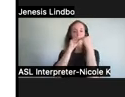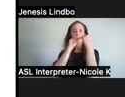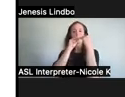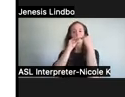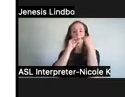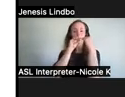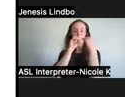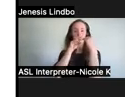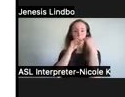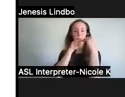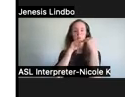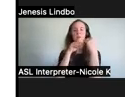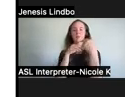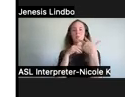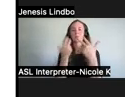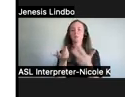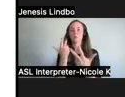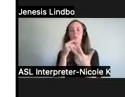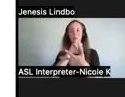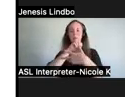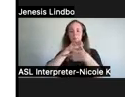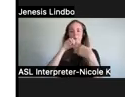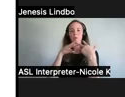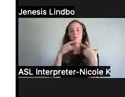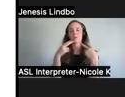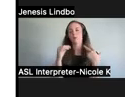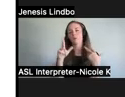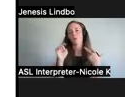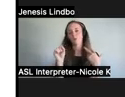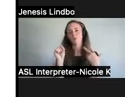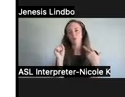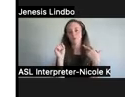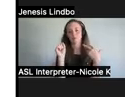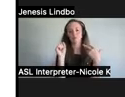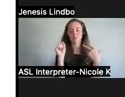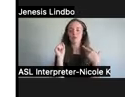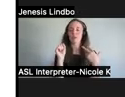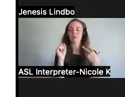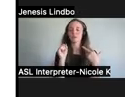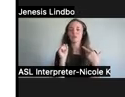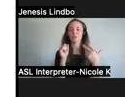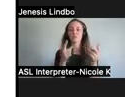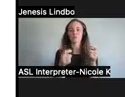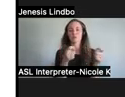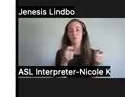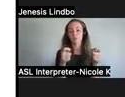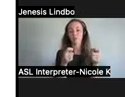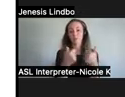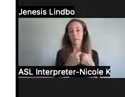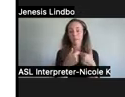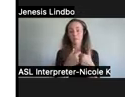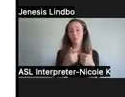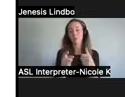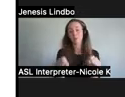these three holes with different combinations to do different controls on the controller. And you can program the quad